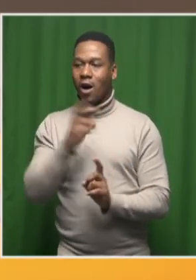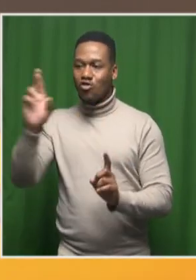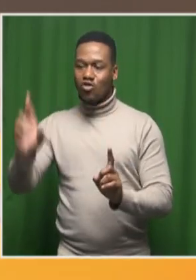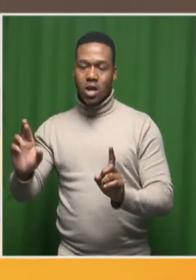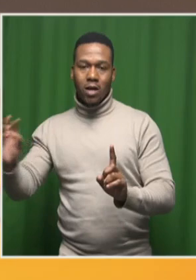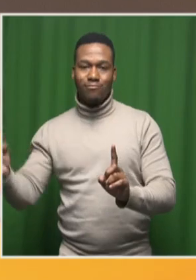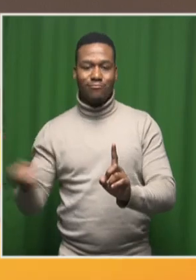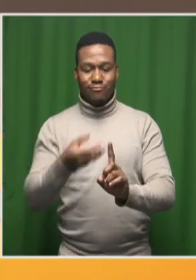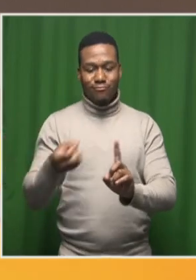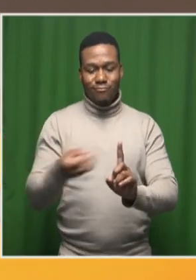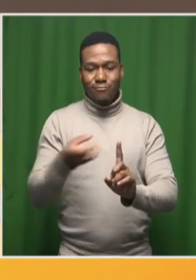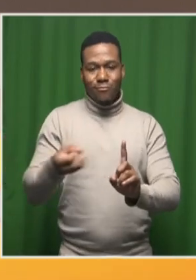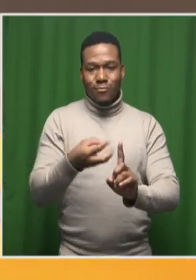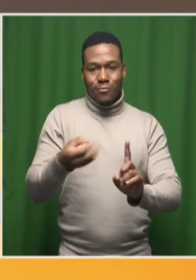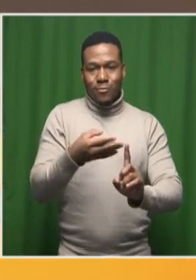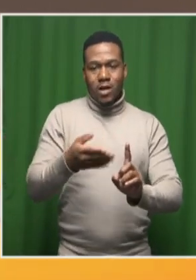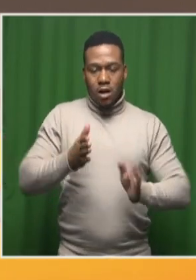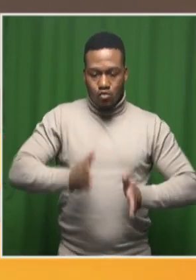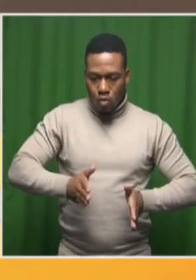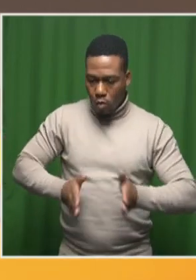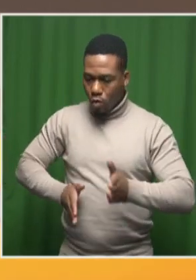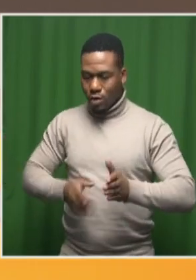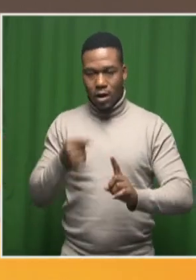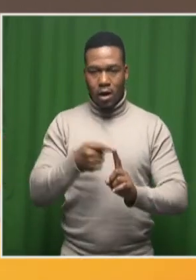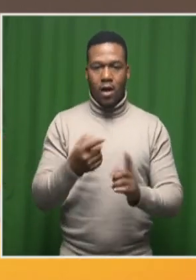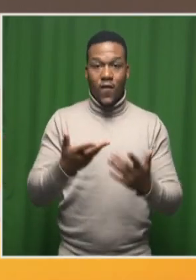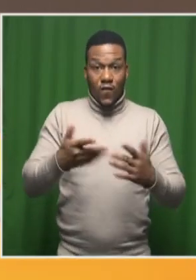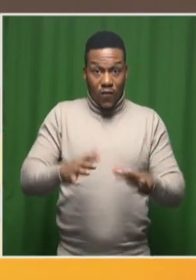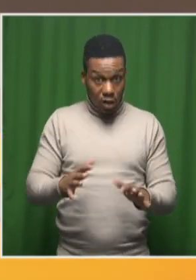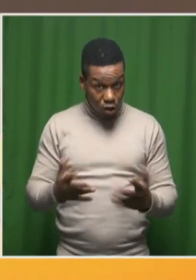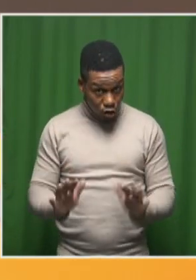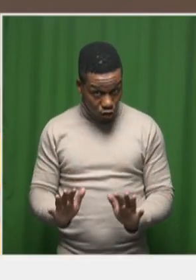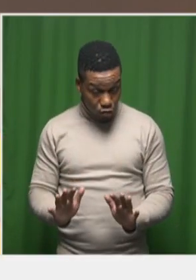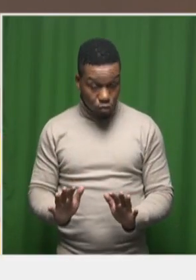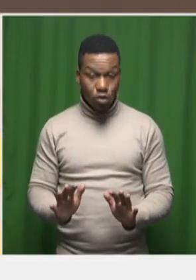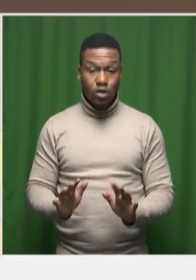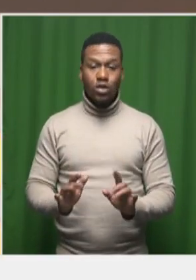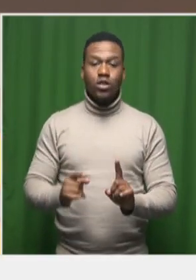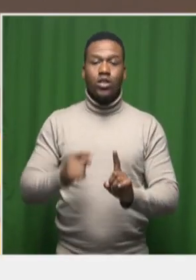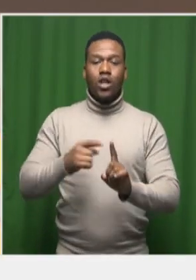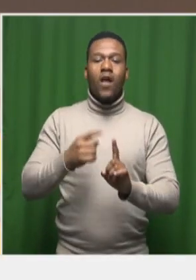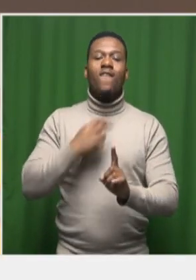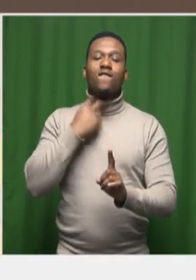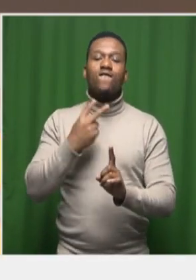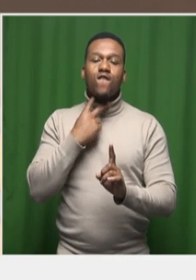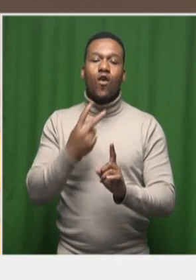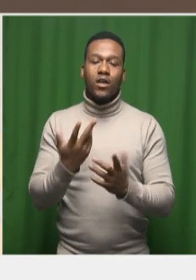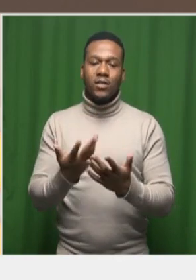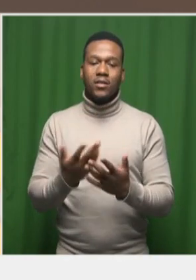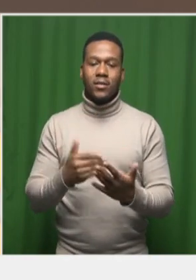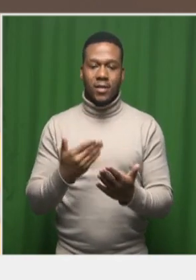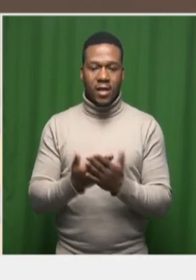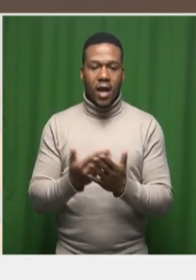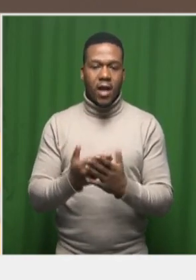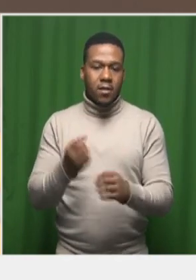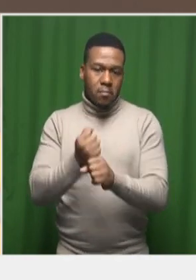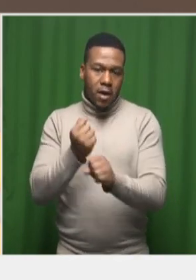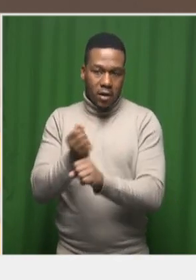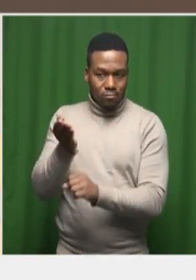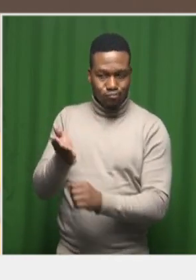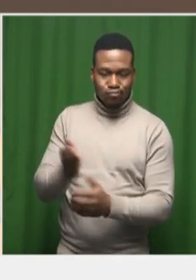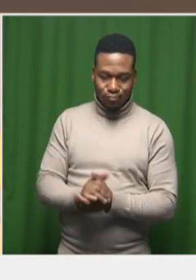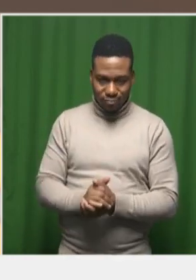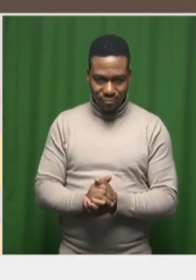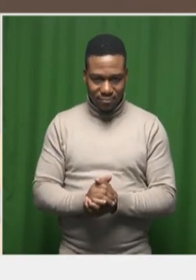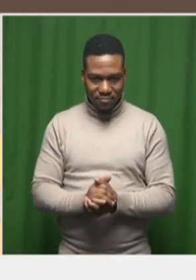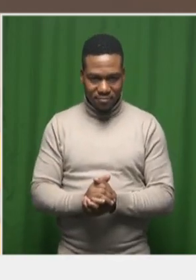learns those nuances and, his delivery and his voice, that's his voice at the end